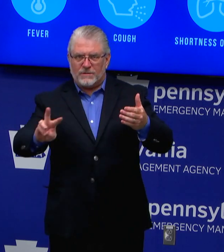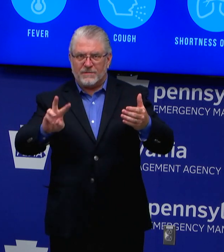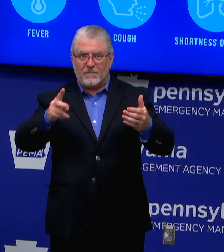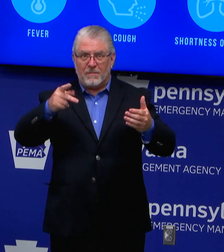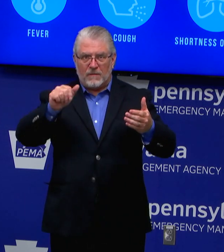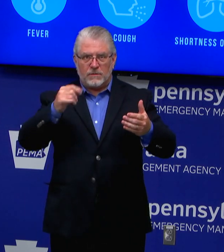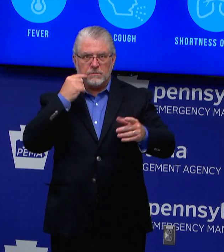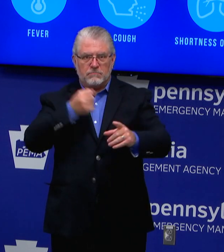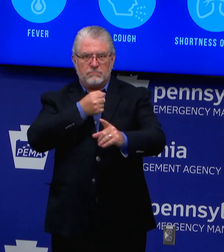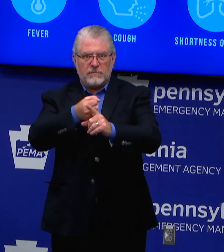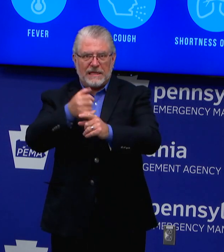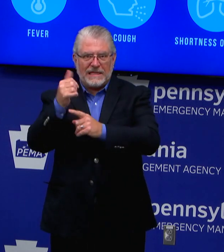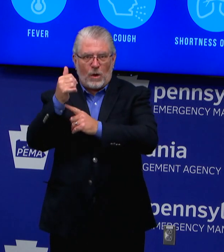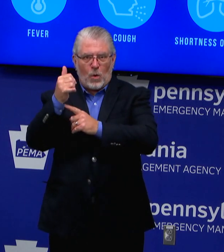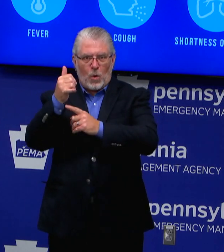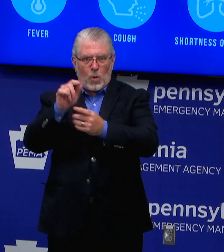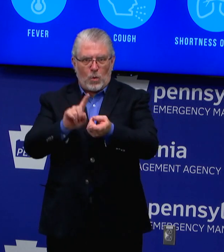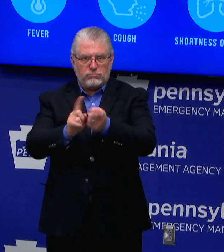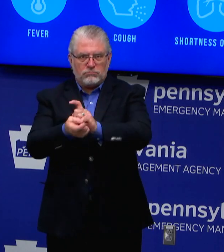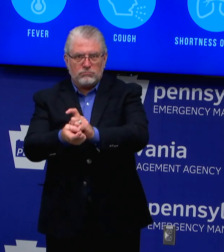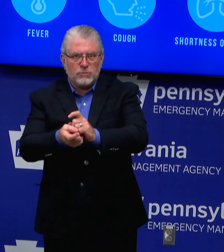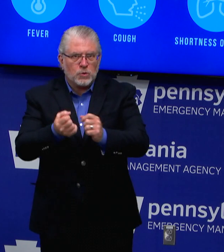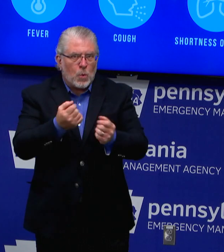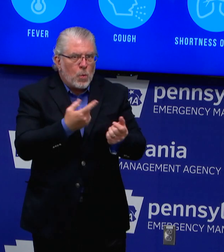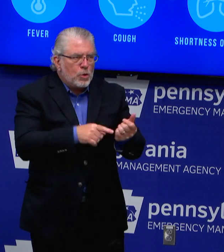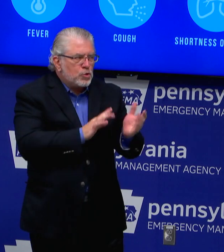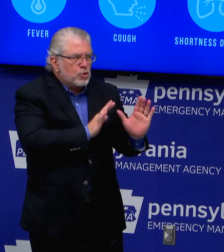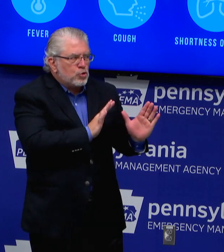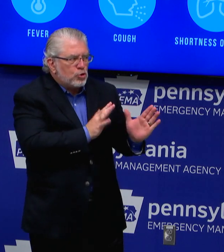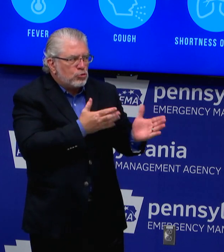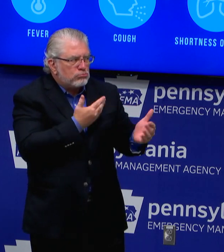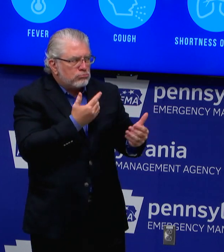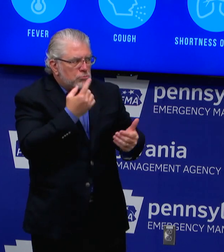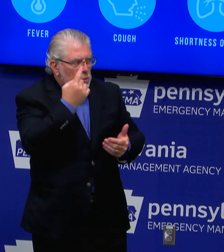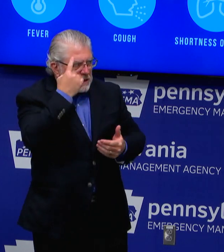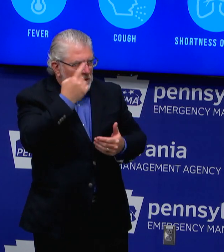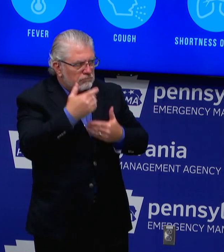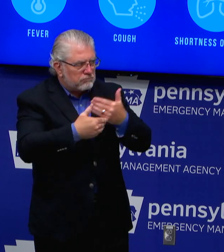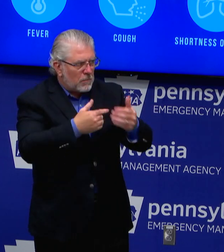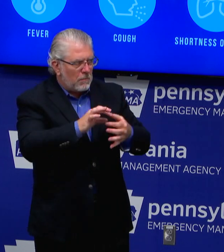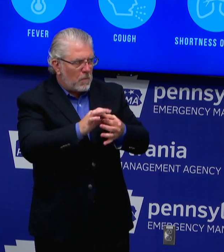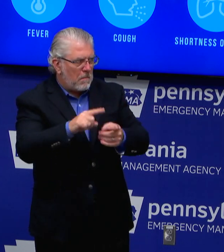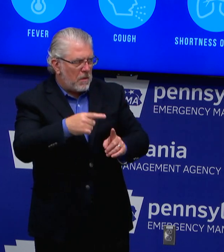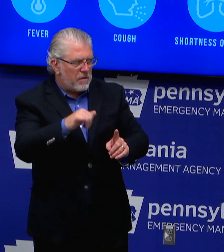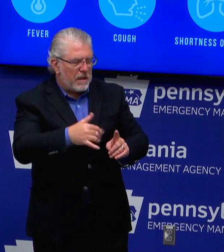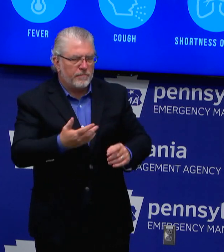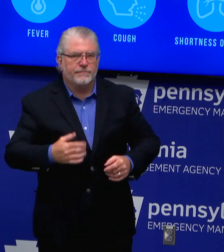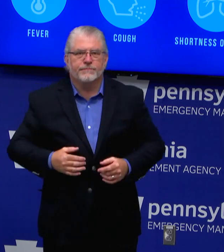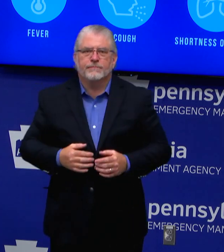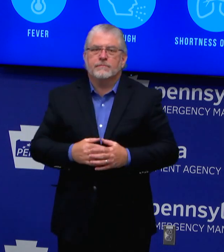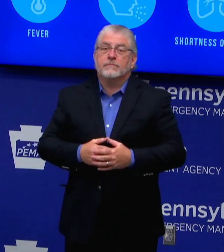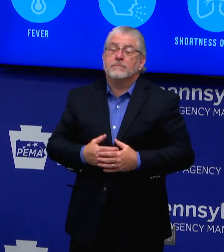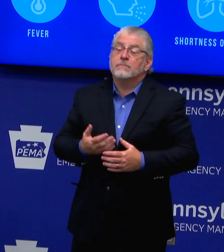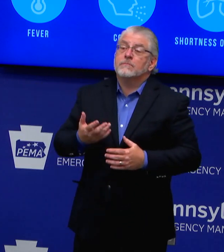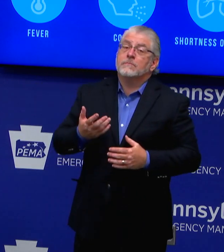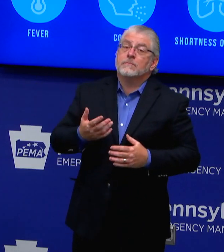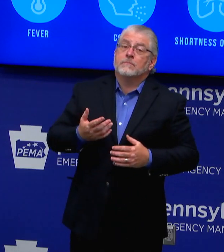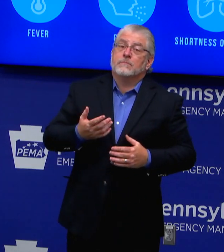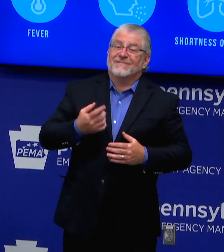any information on how things went in that region? Yeah, actually Friday